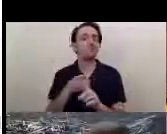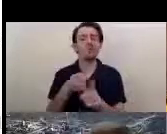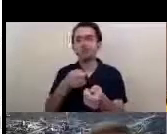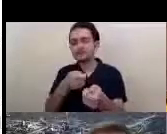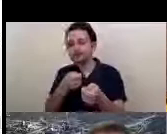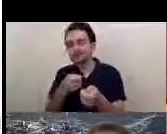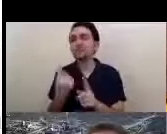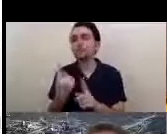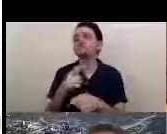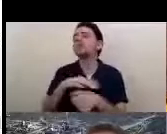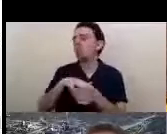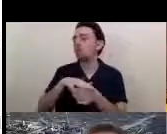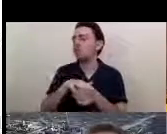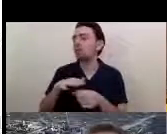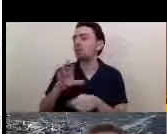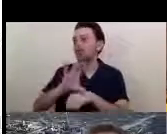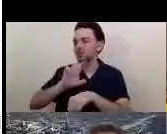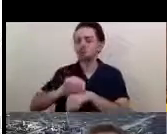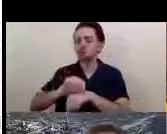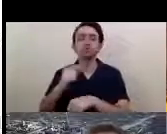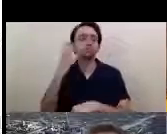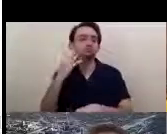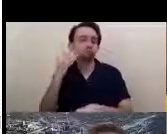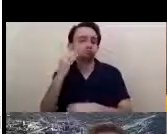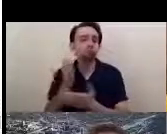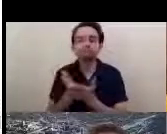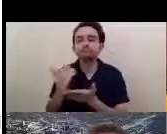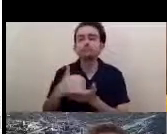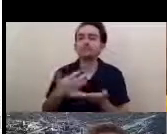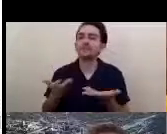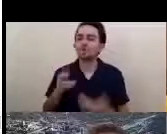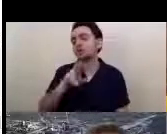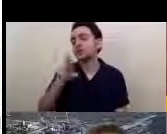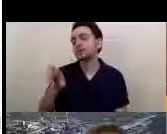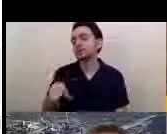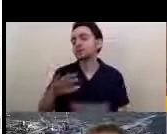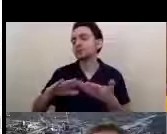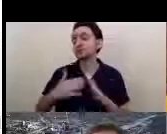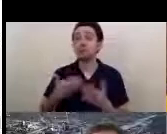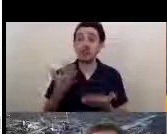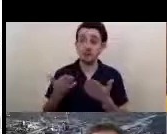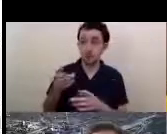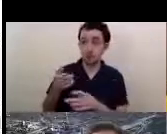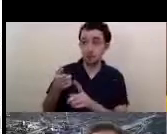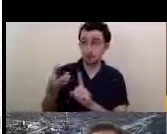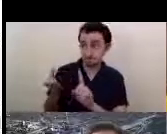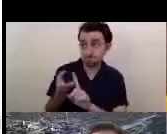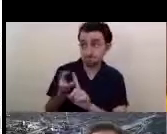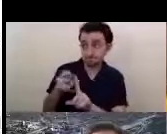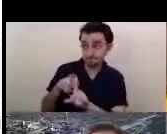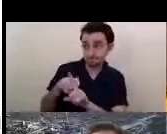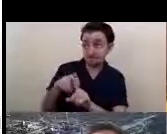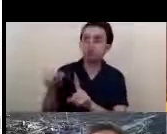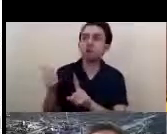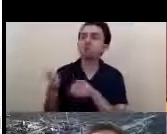also an experienced, urban arts firm that's, helped other communities have success doing exactly what we're trying to